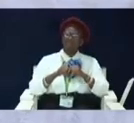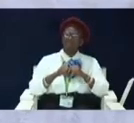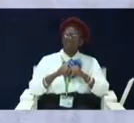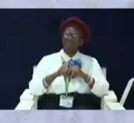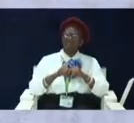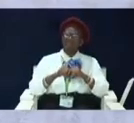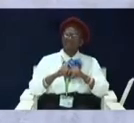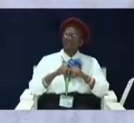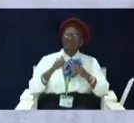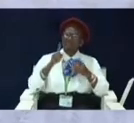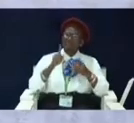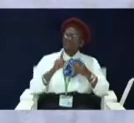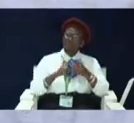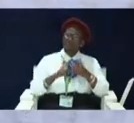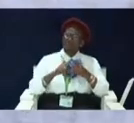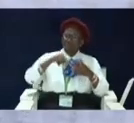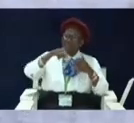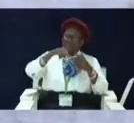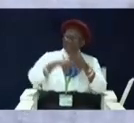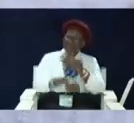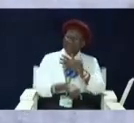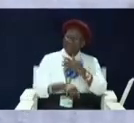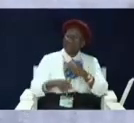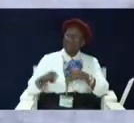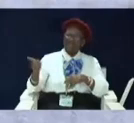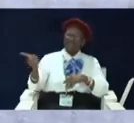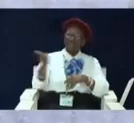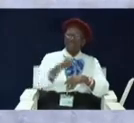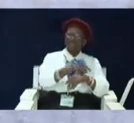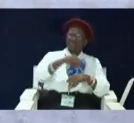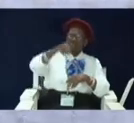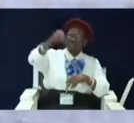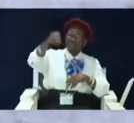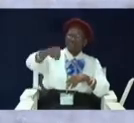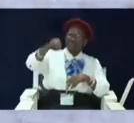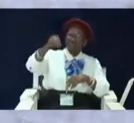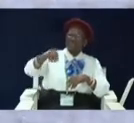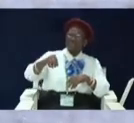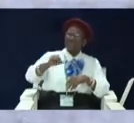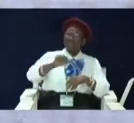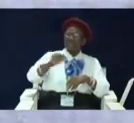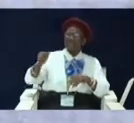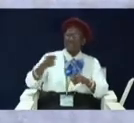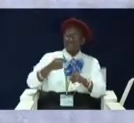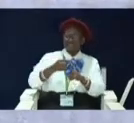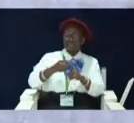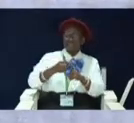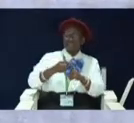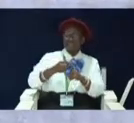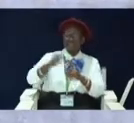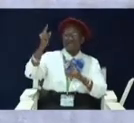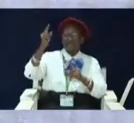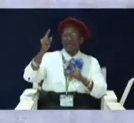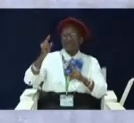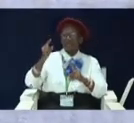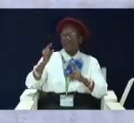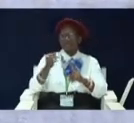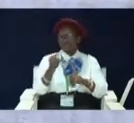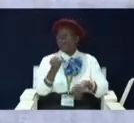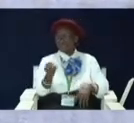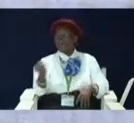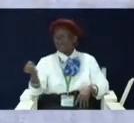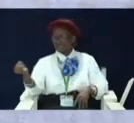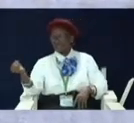To dig, you need a sharp instrument. Lati ri pe agbele a nilo